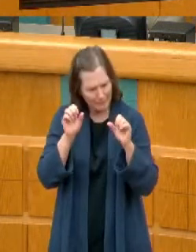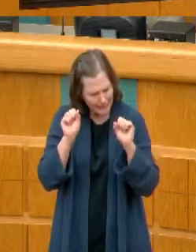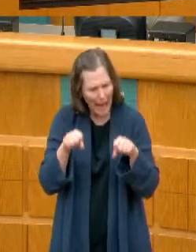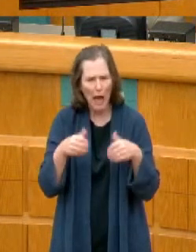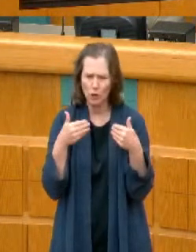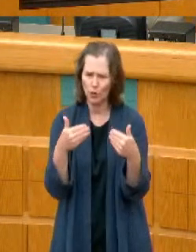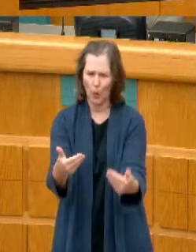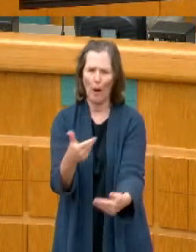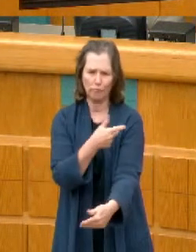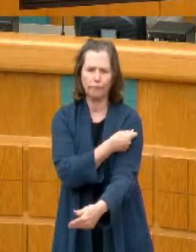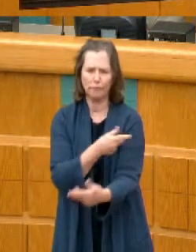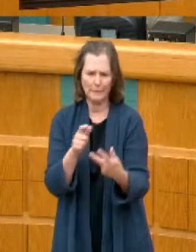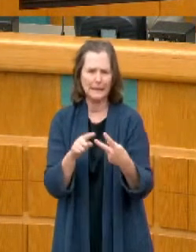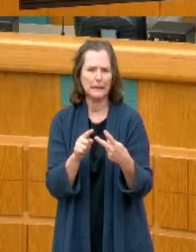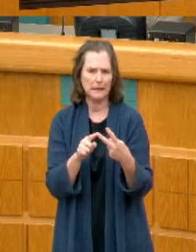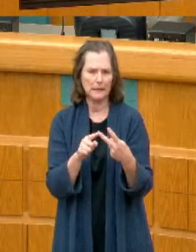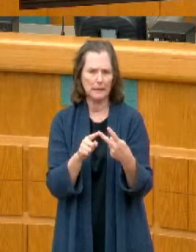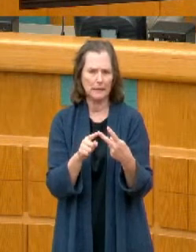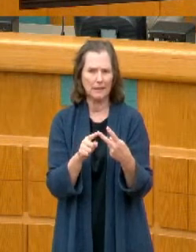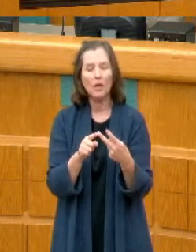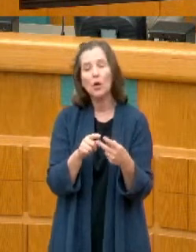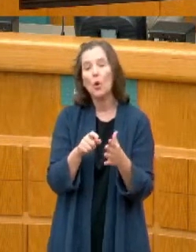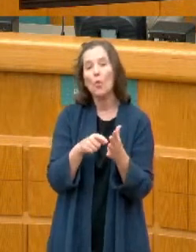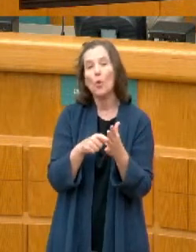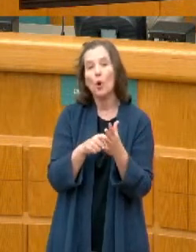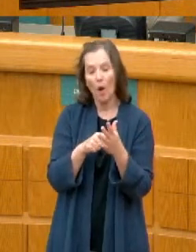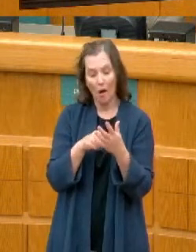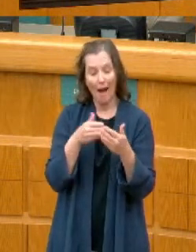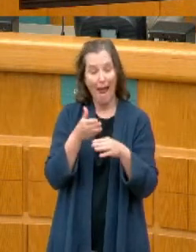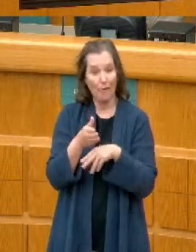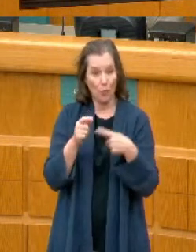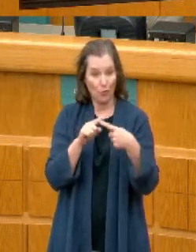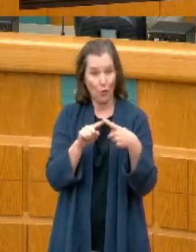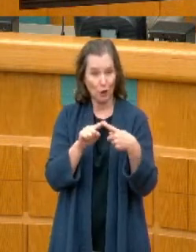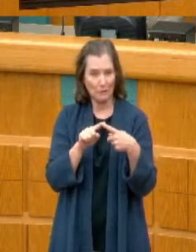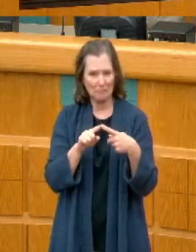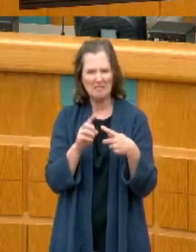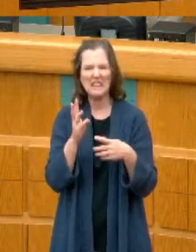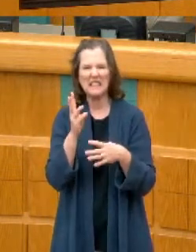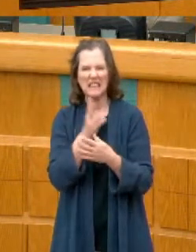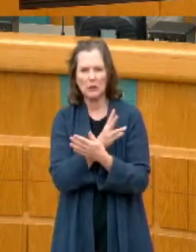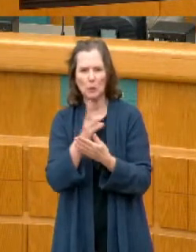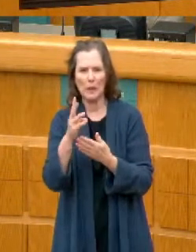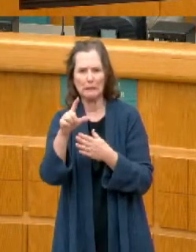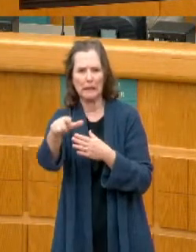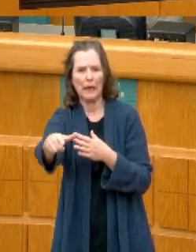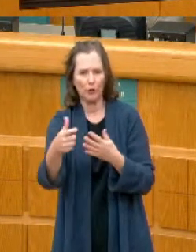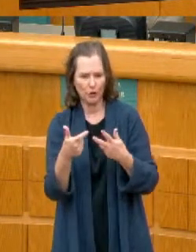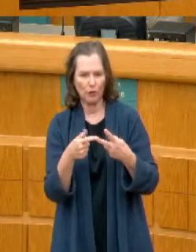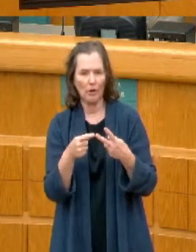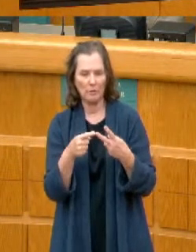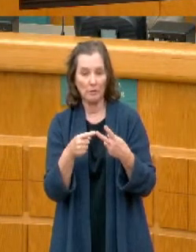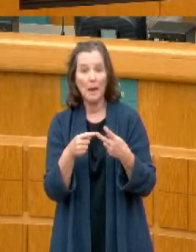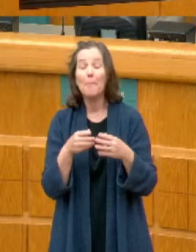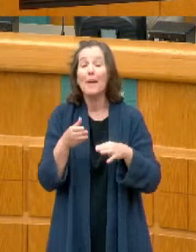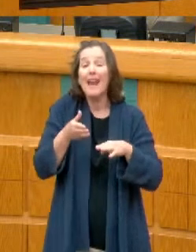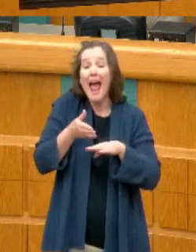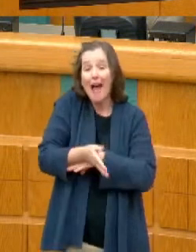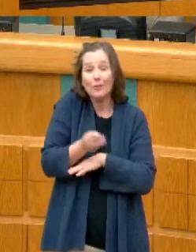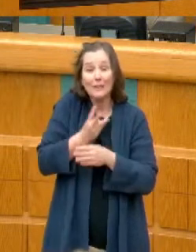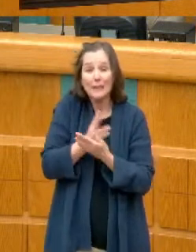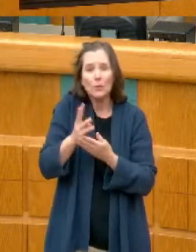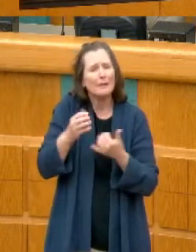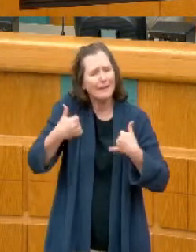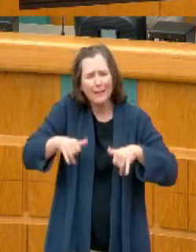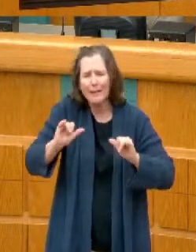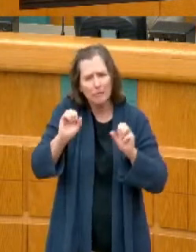your second dose. You have to wait up to 6 weeks after that first dose, but you can get the second dose at any time afterwards. And that's extremely important